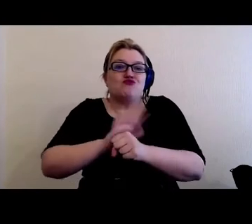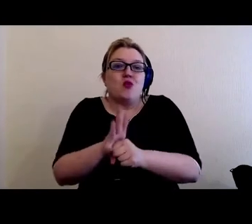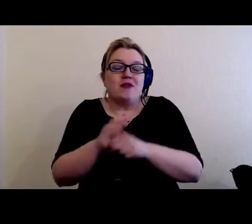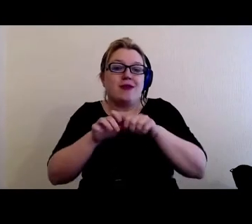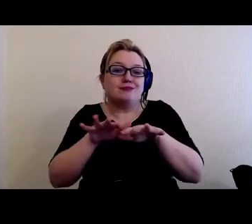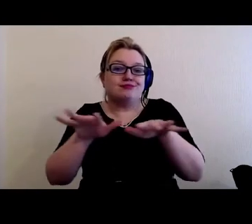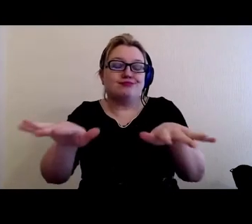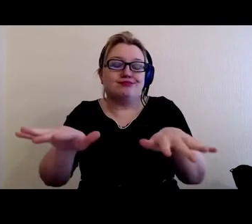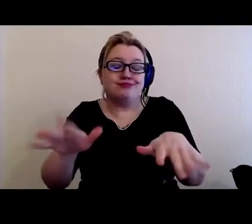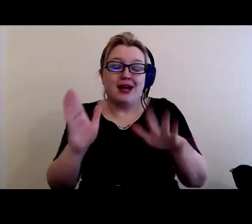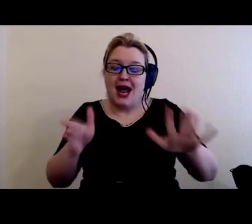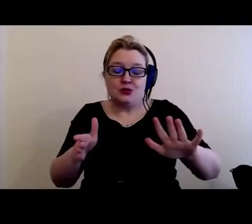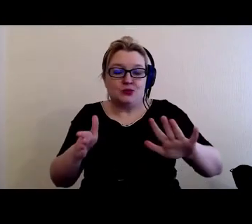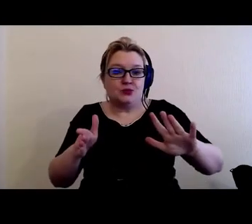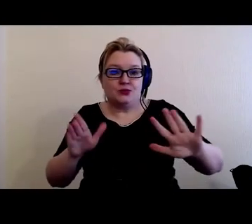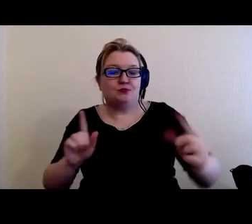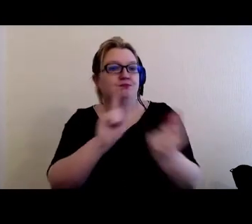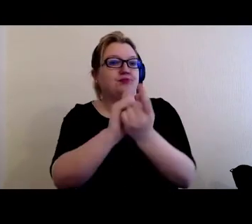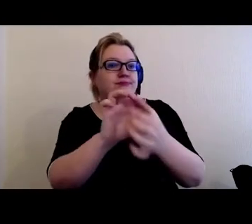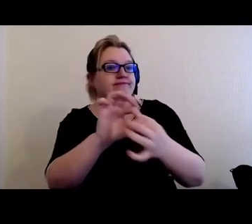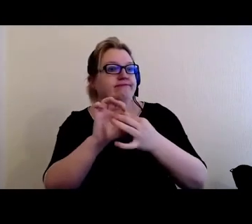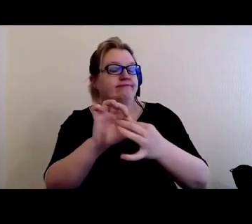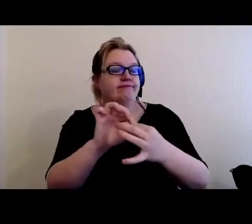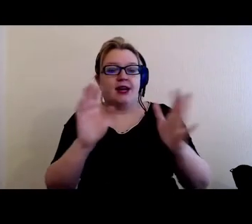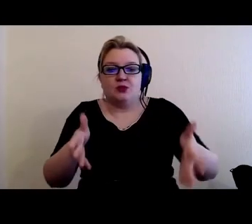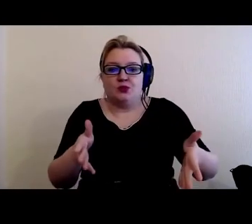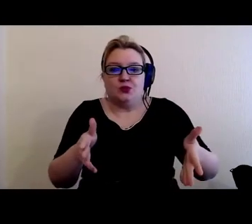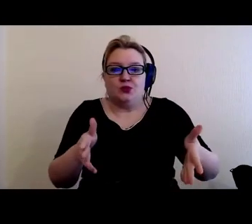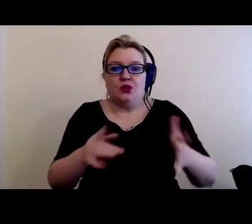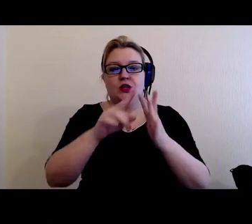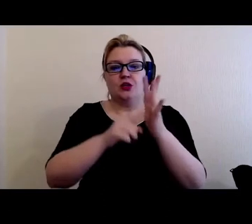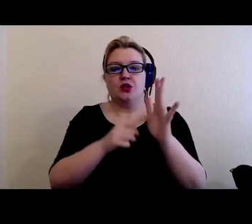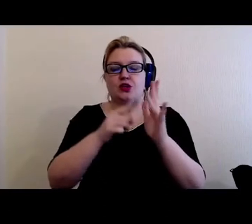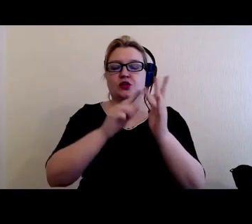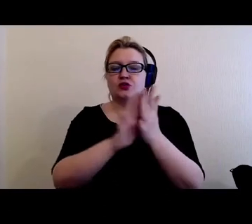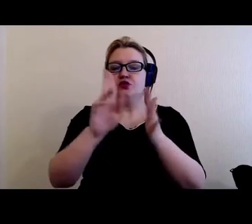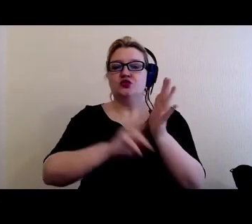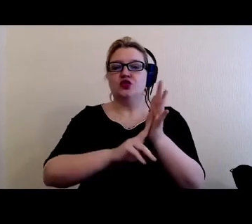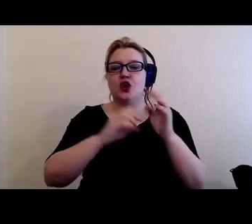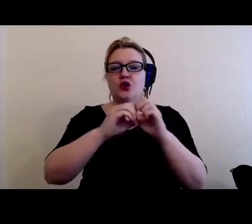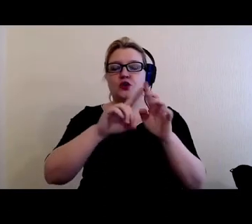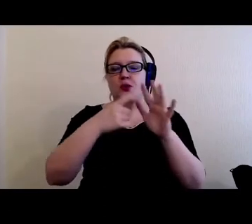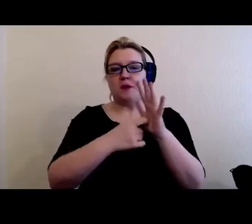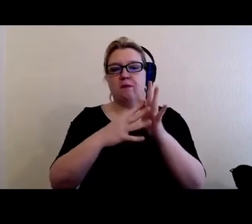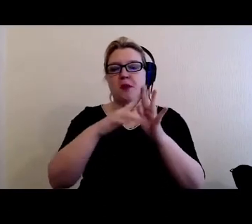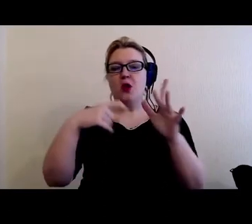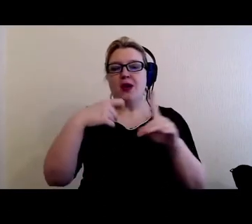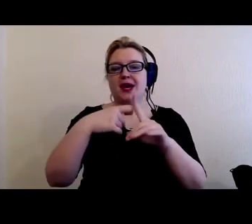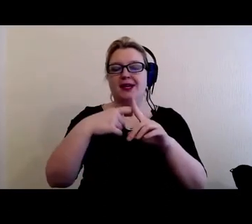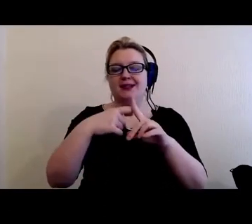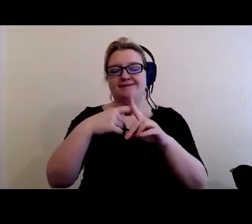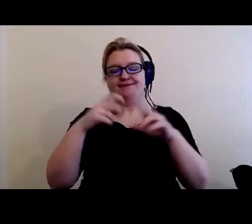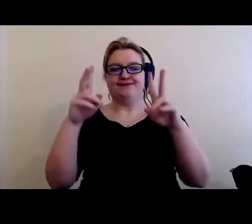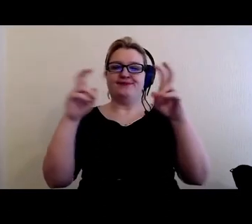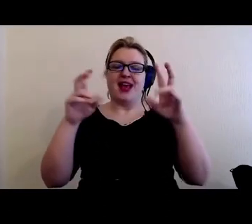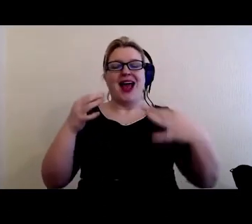building relationships through actually doing. I think Don Berwick has previously described it as acting your way to integration. And again, it just underlines, you know, you can do